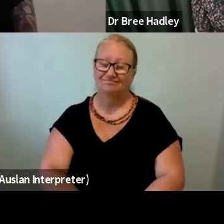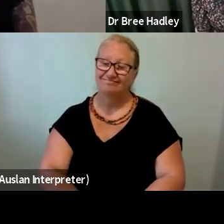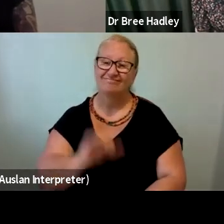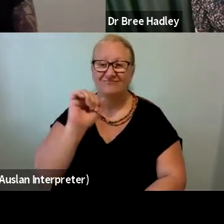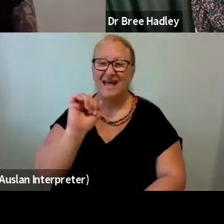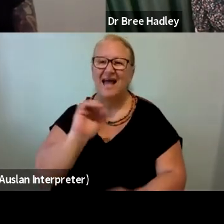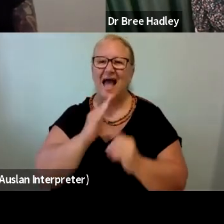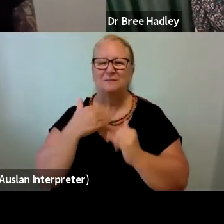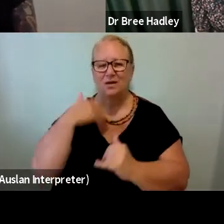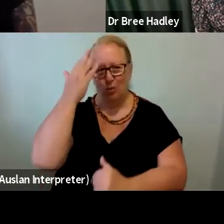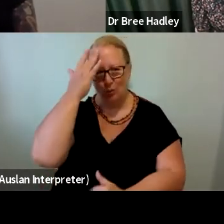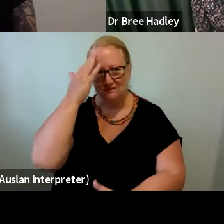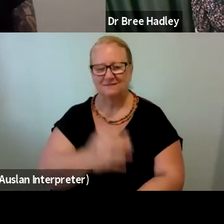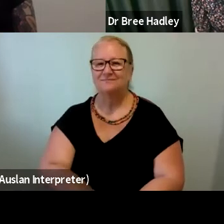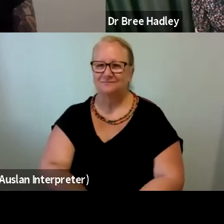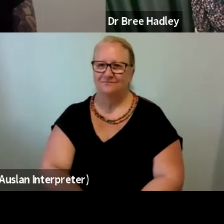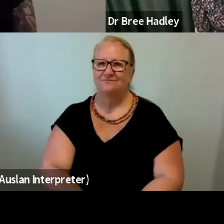End of thoughts.